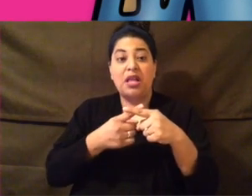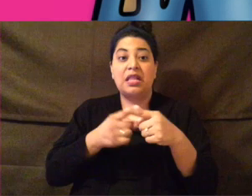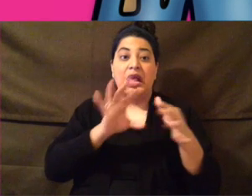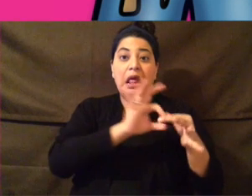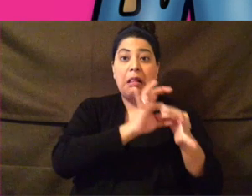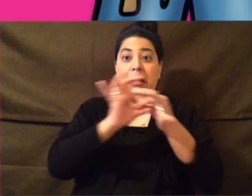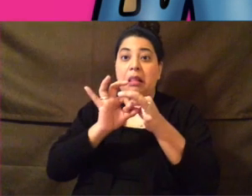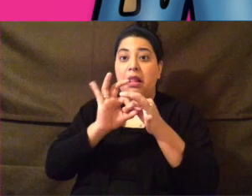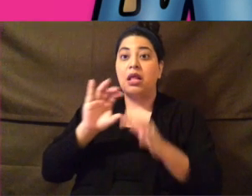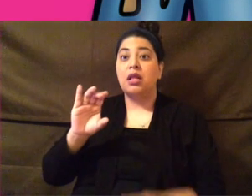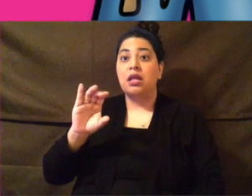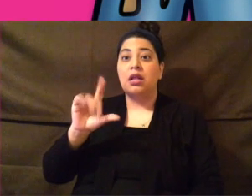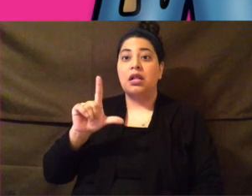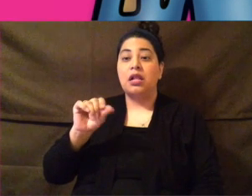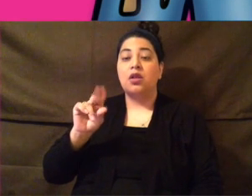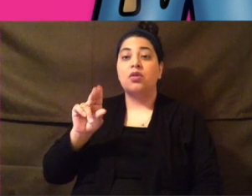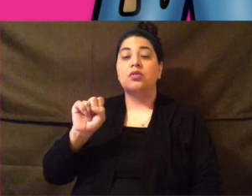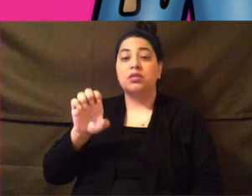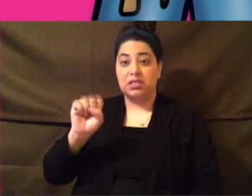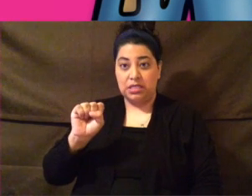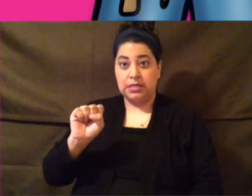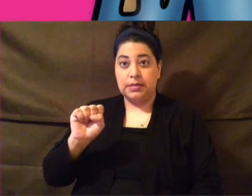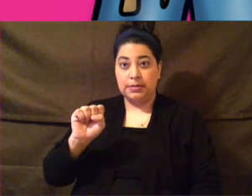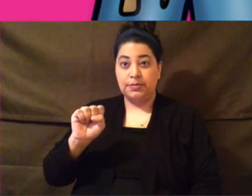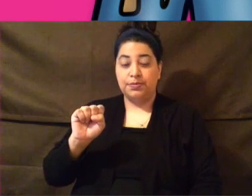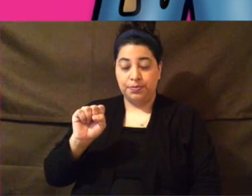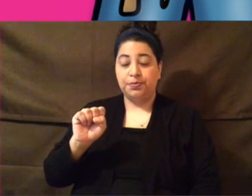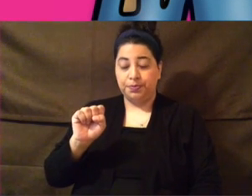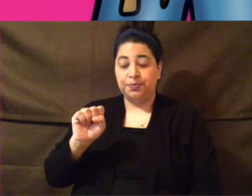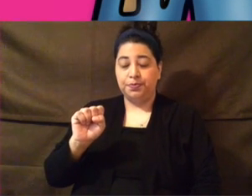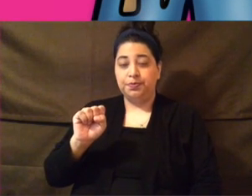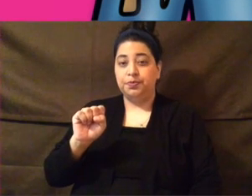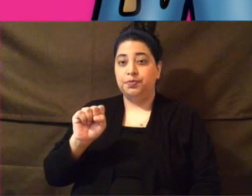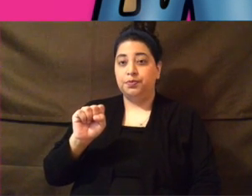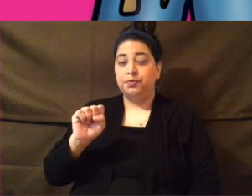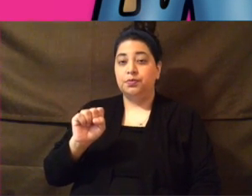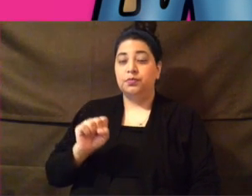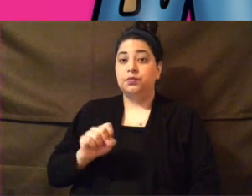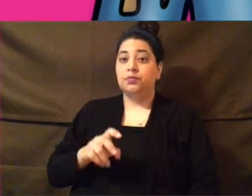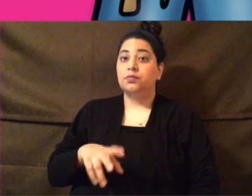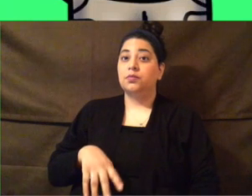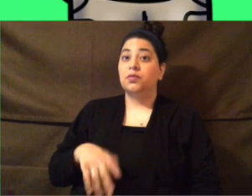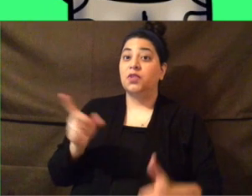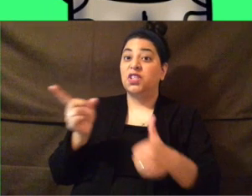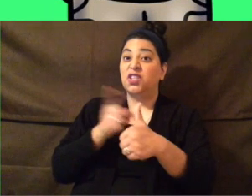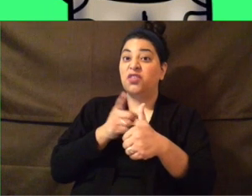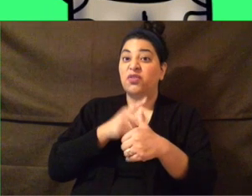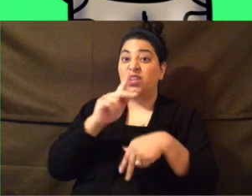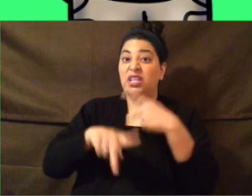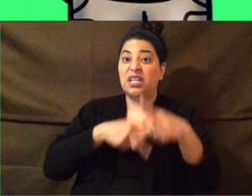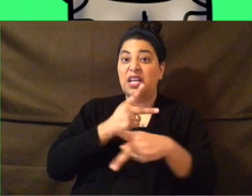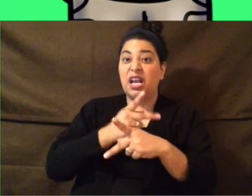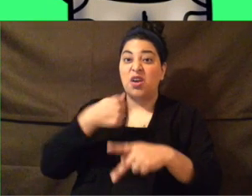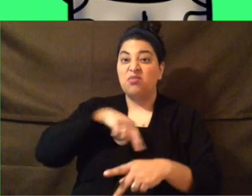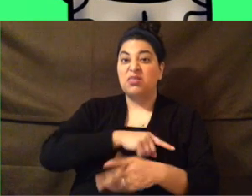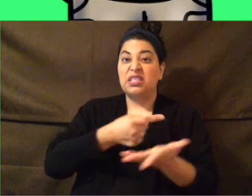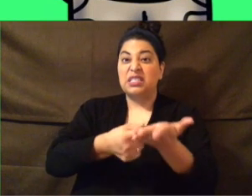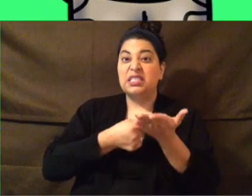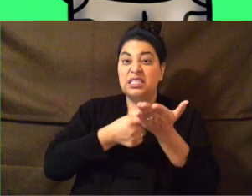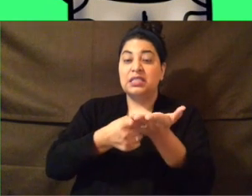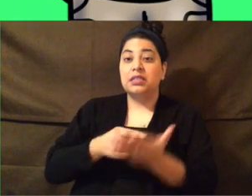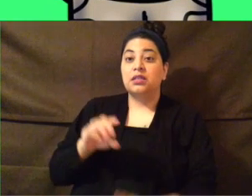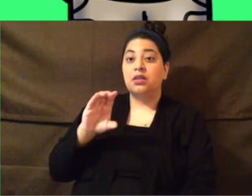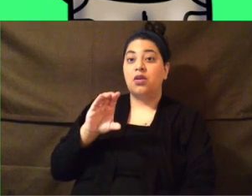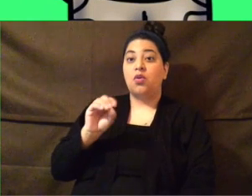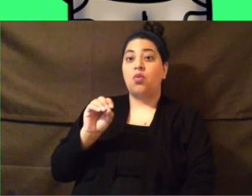on when they join clauses this week. When they join clauses, okay? So, the first kind